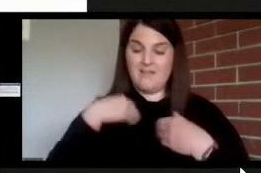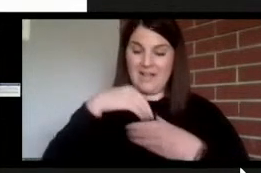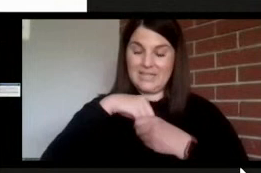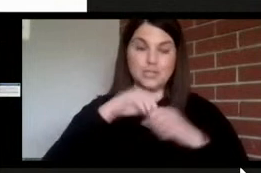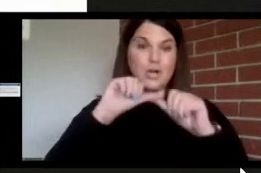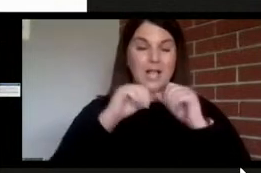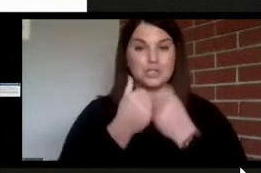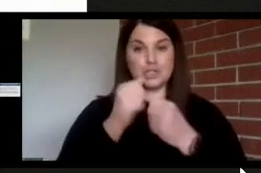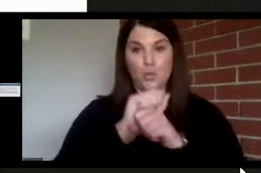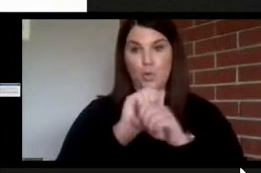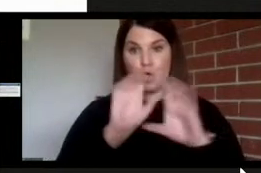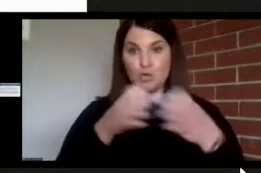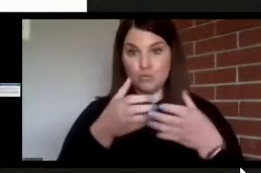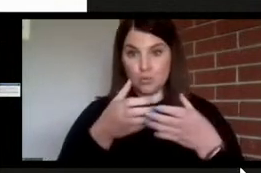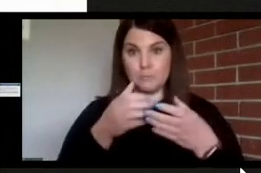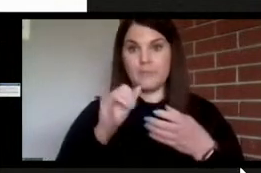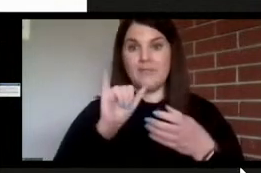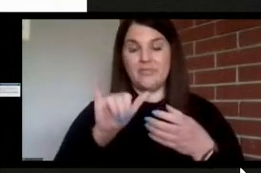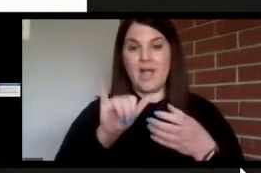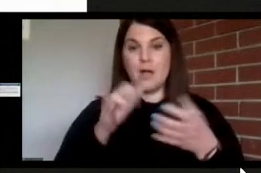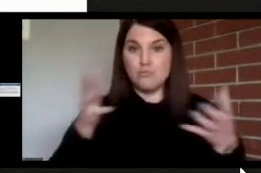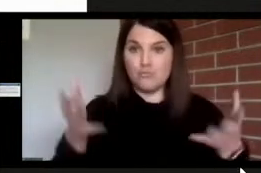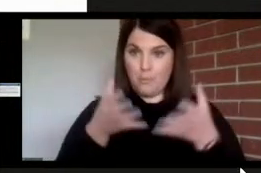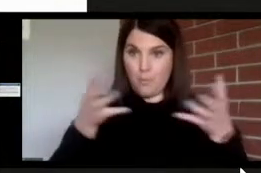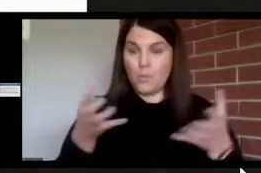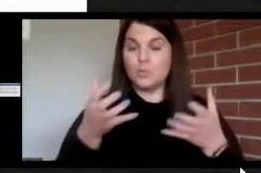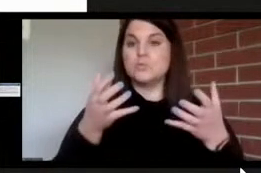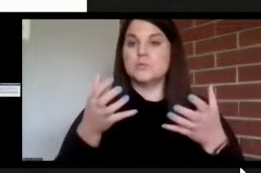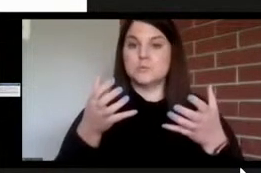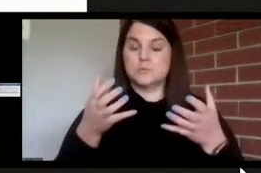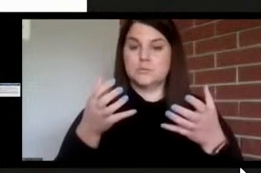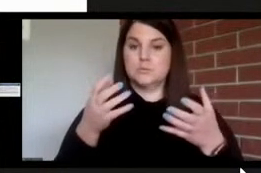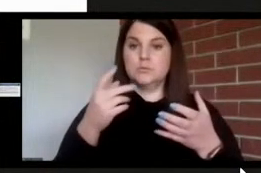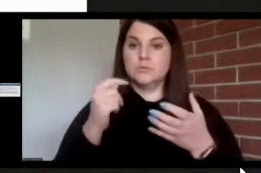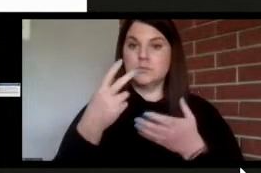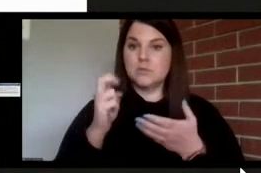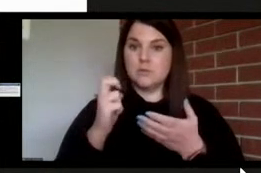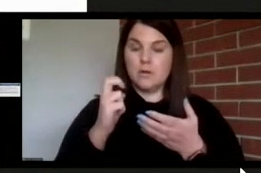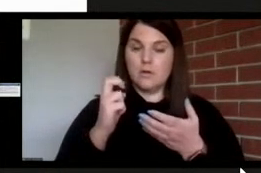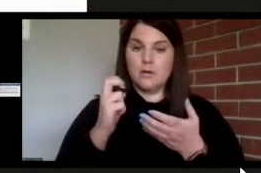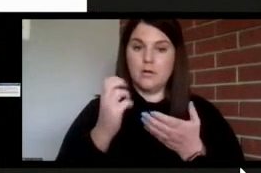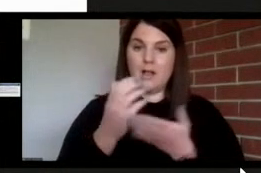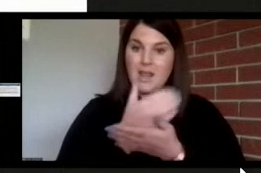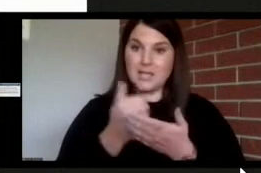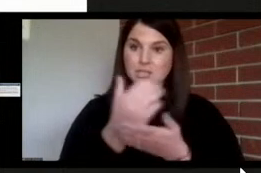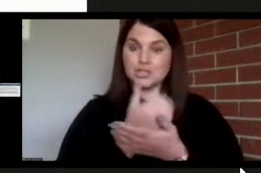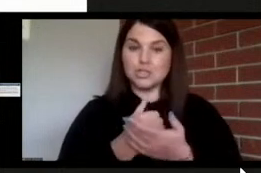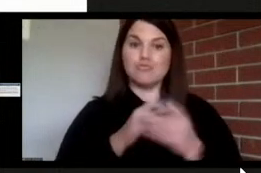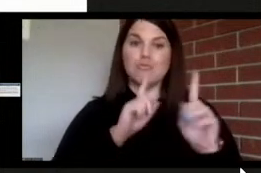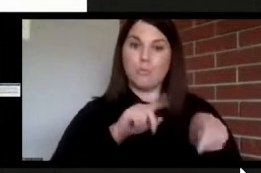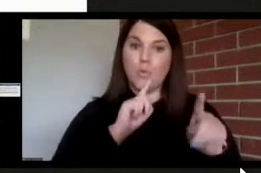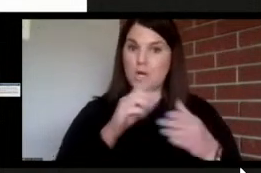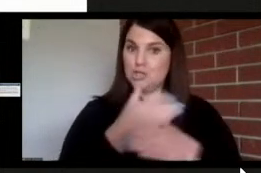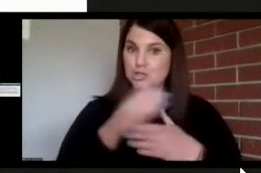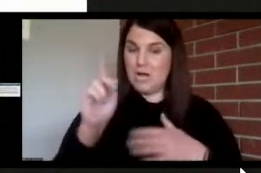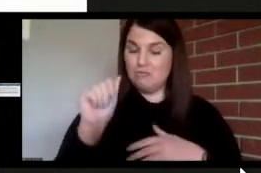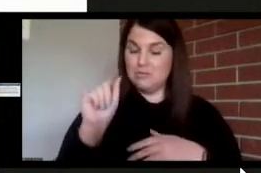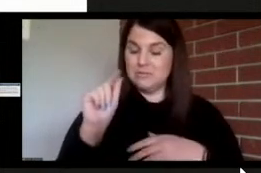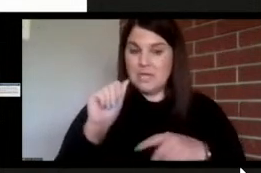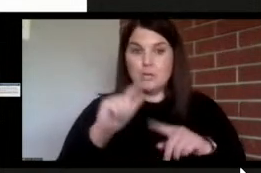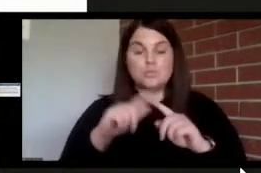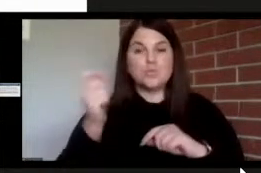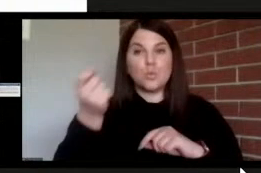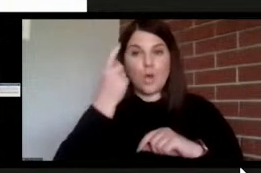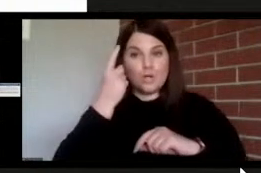group or group that promotes and aligns the collection, reporting, and sharing of data to really understand